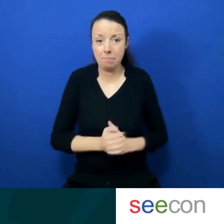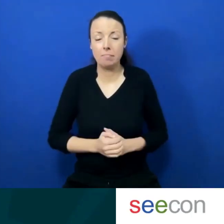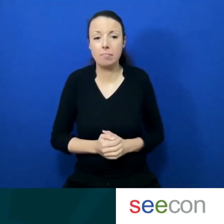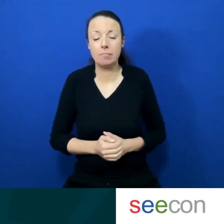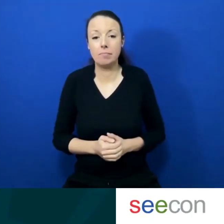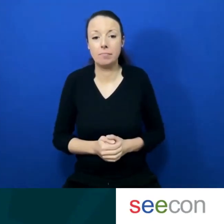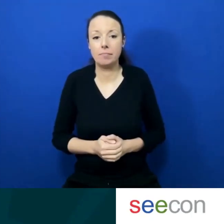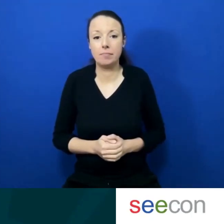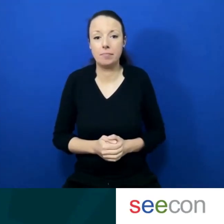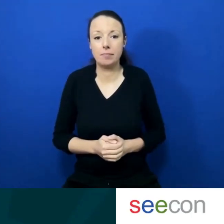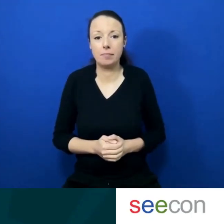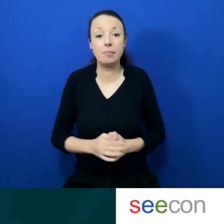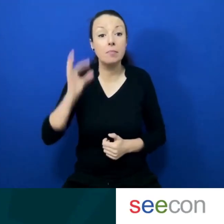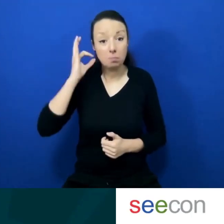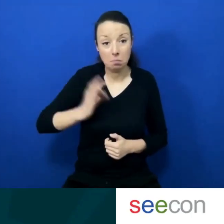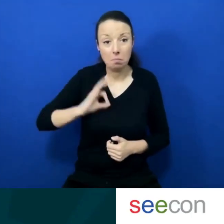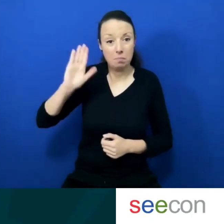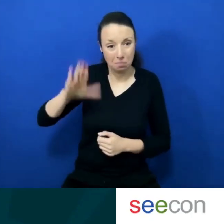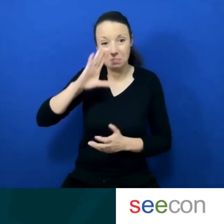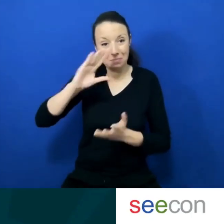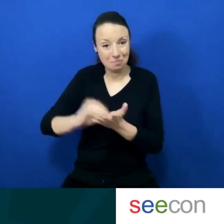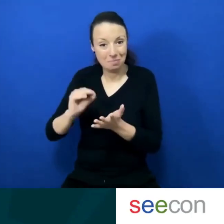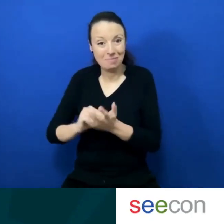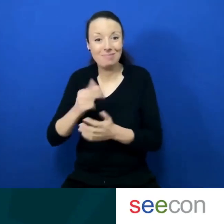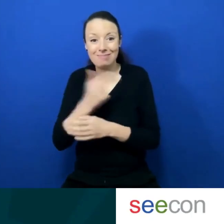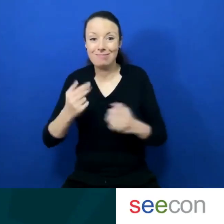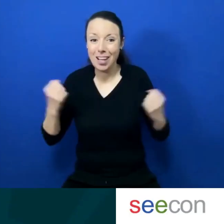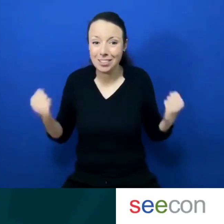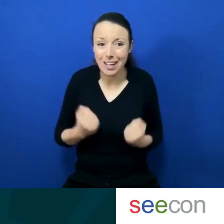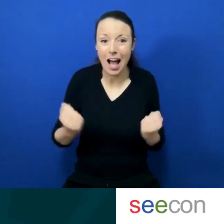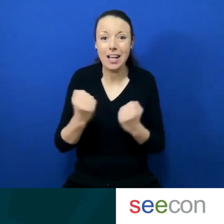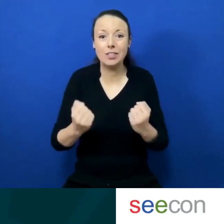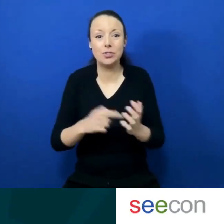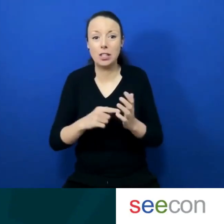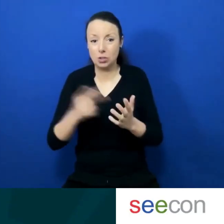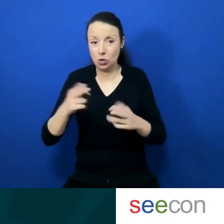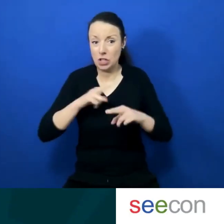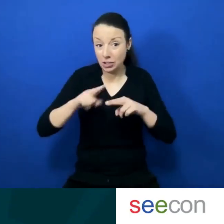budget limitations and all its consequences. She has experience in